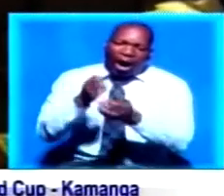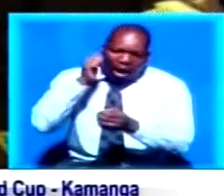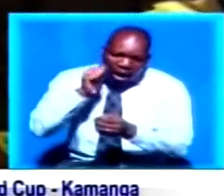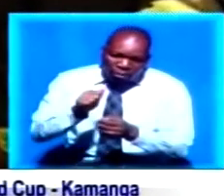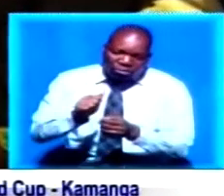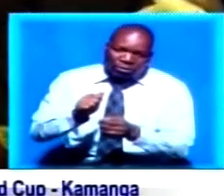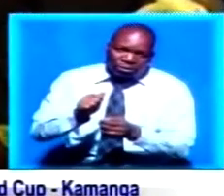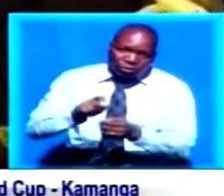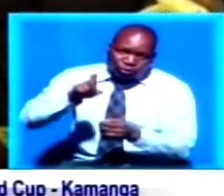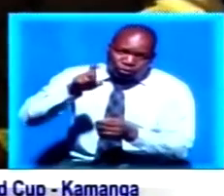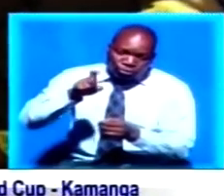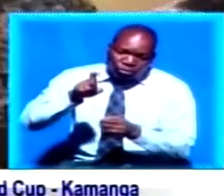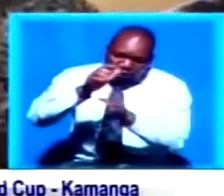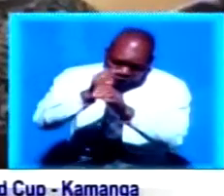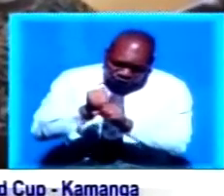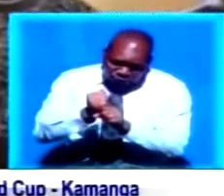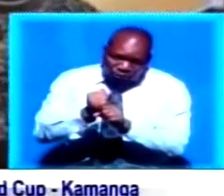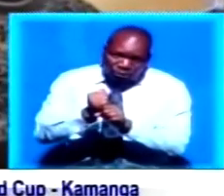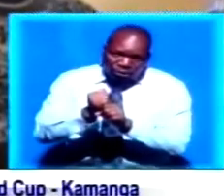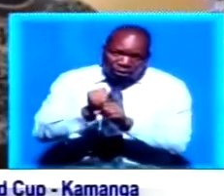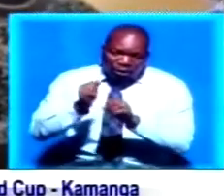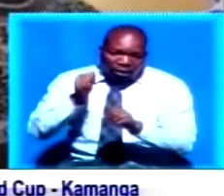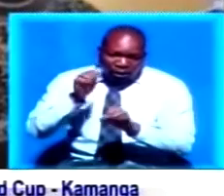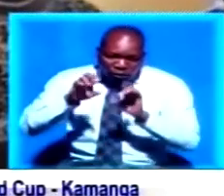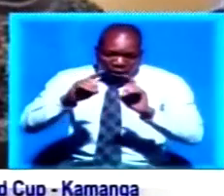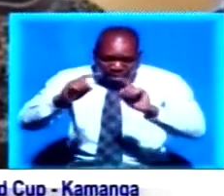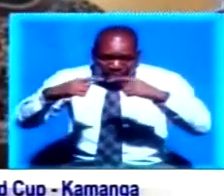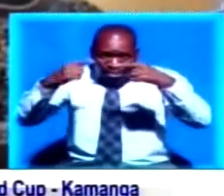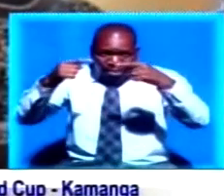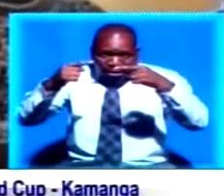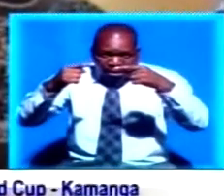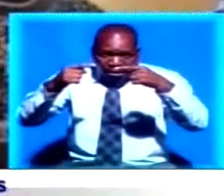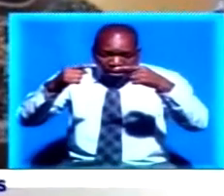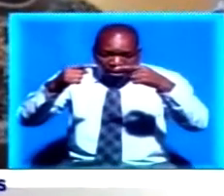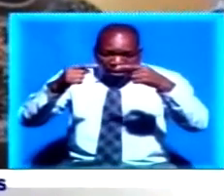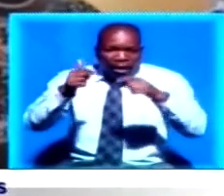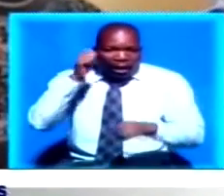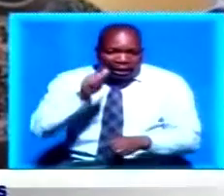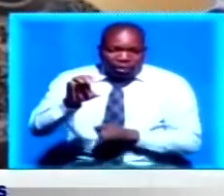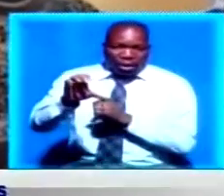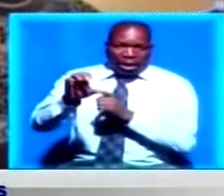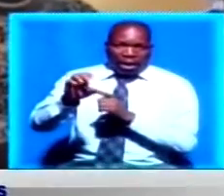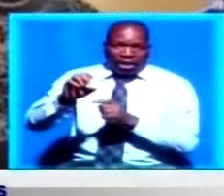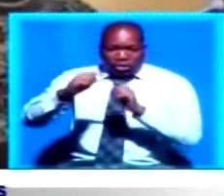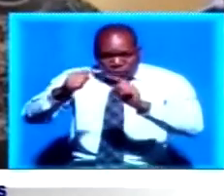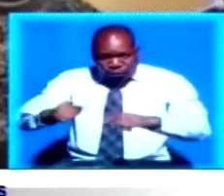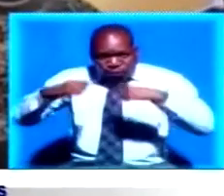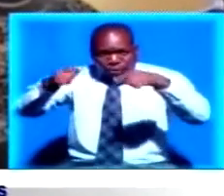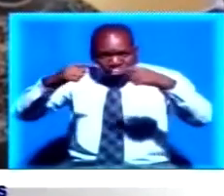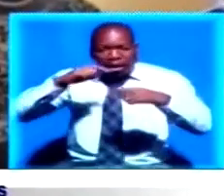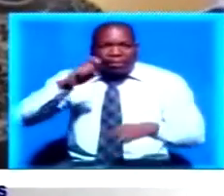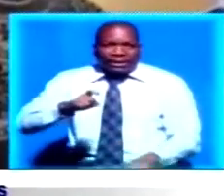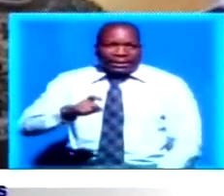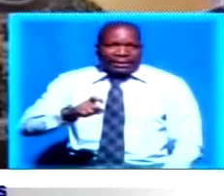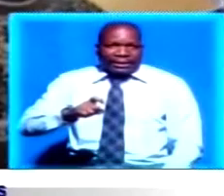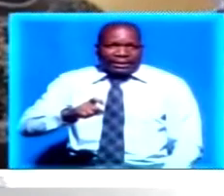education. It is in me to see that the girl child goes as high as the sky, although